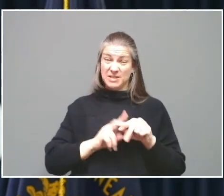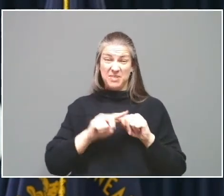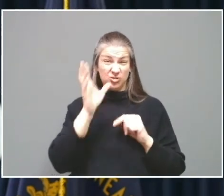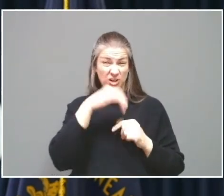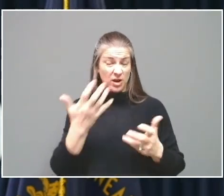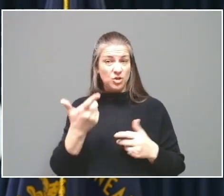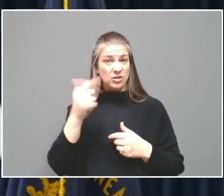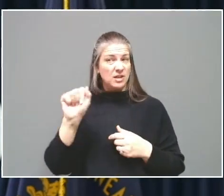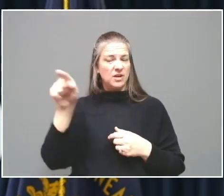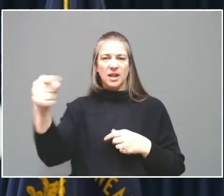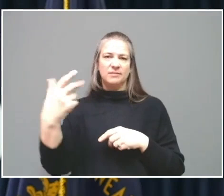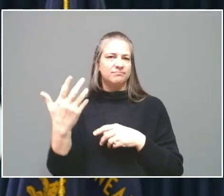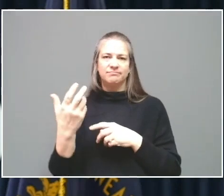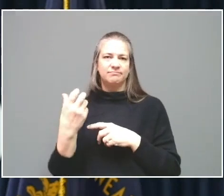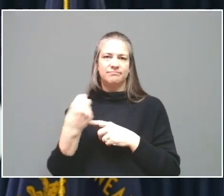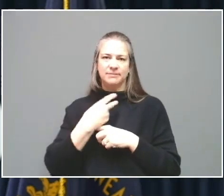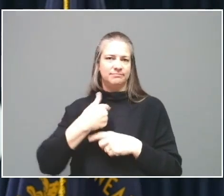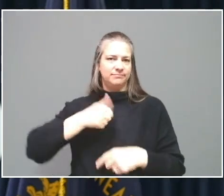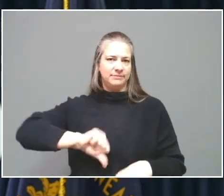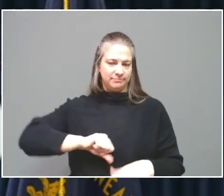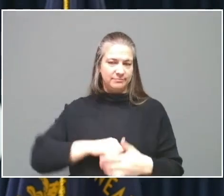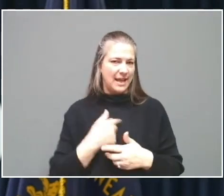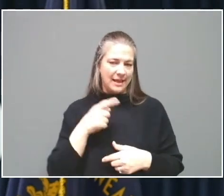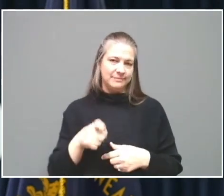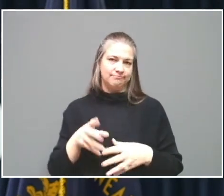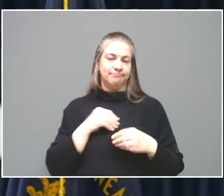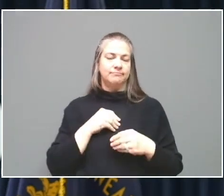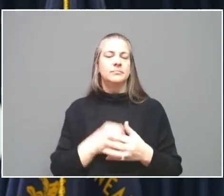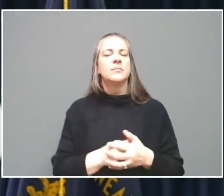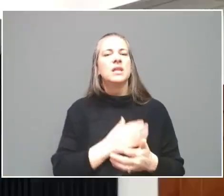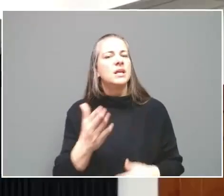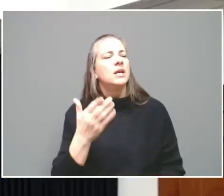overrode it. Gil McClanahan.